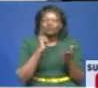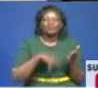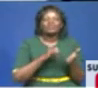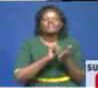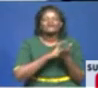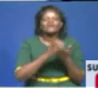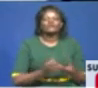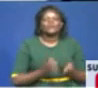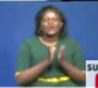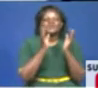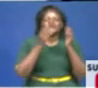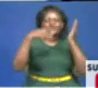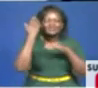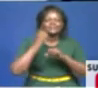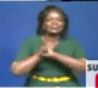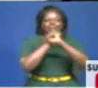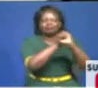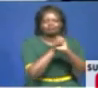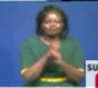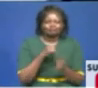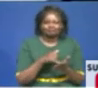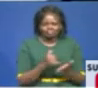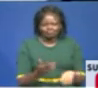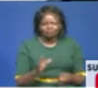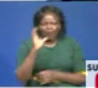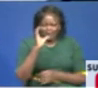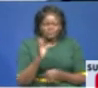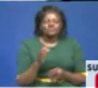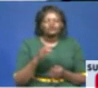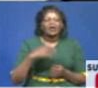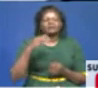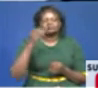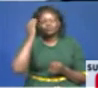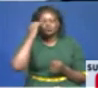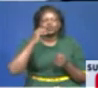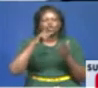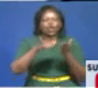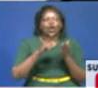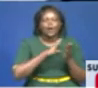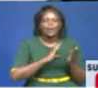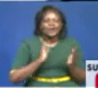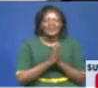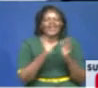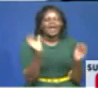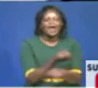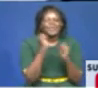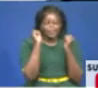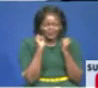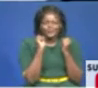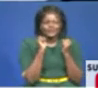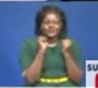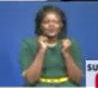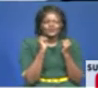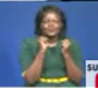public universities is protected, including the capitation of the Higher Education Loans Board, and cannot therefore be affected